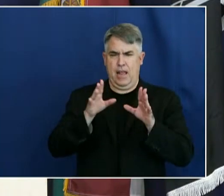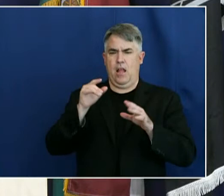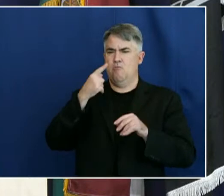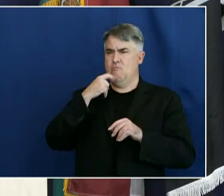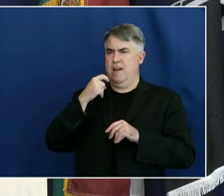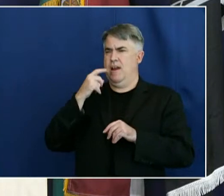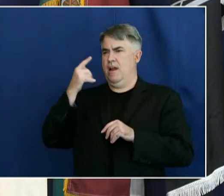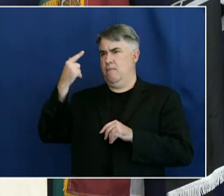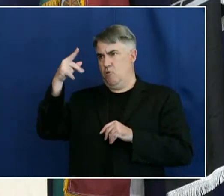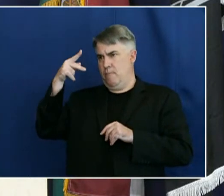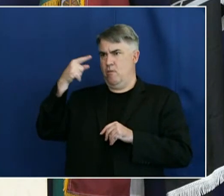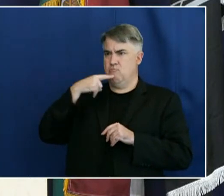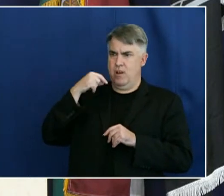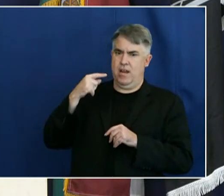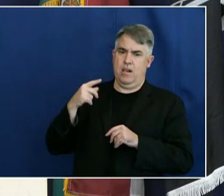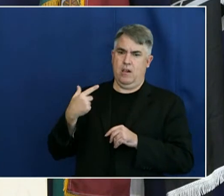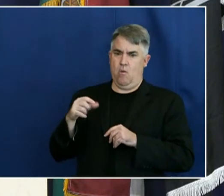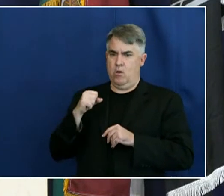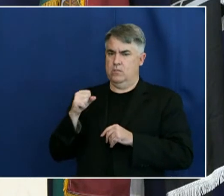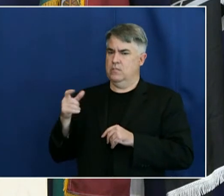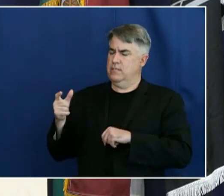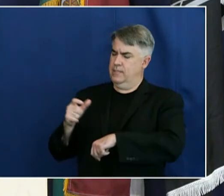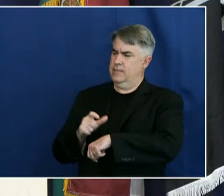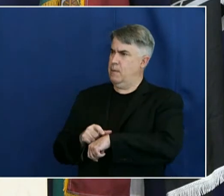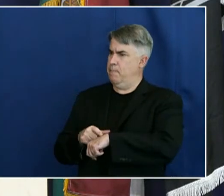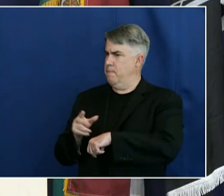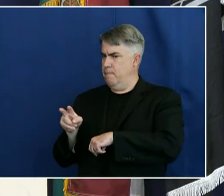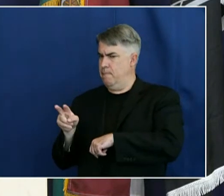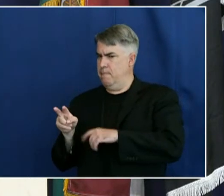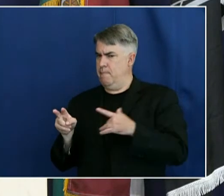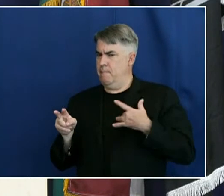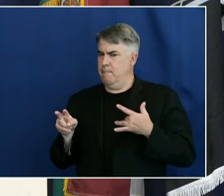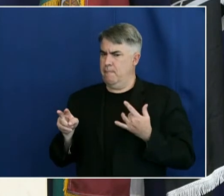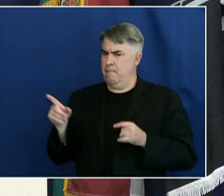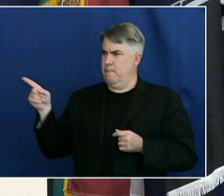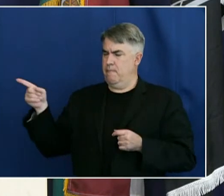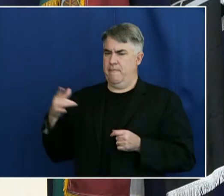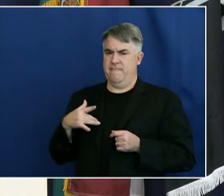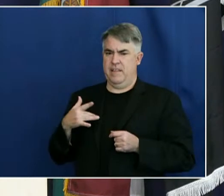In terms of timing, though, when you talk about that vaccine-adjusted